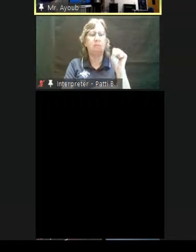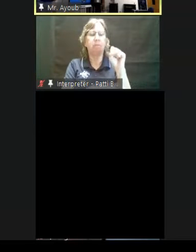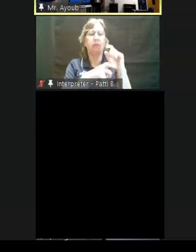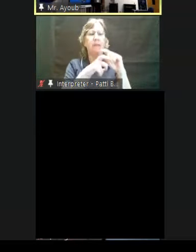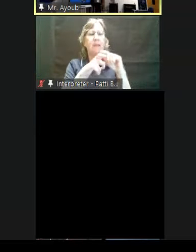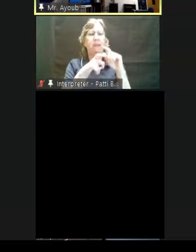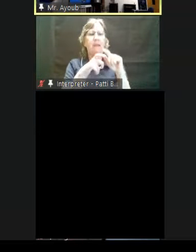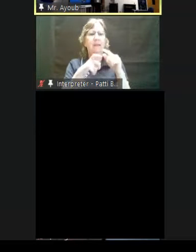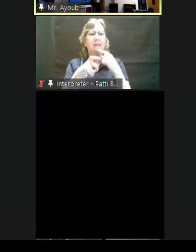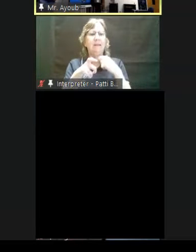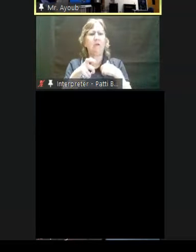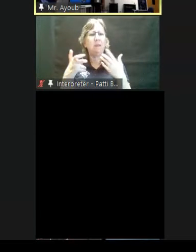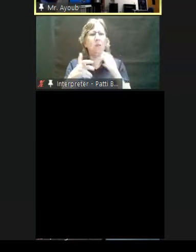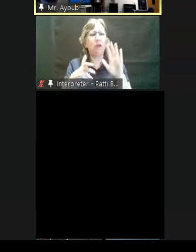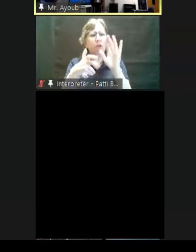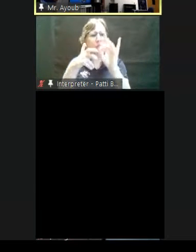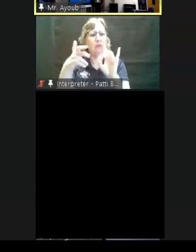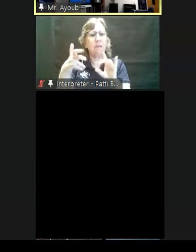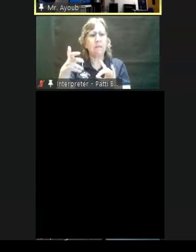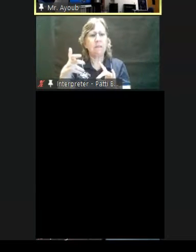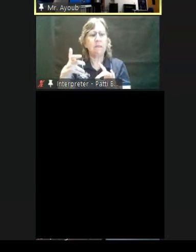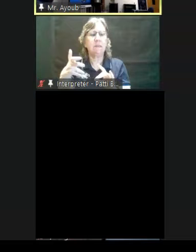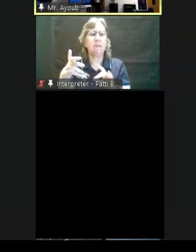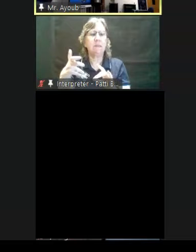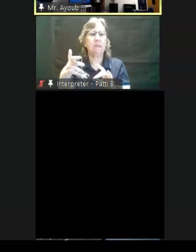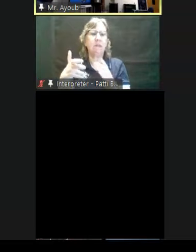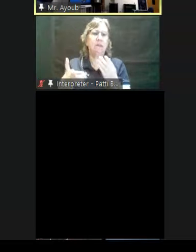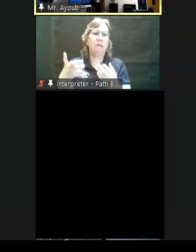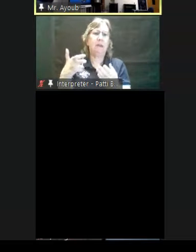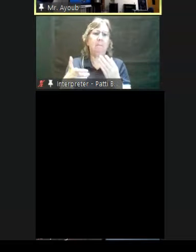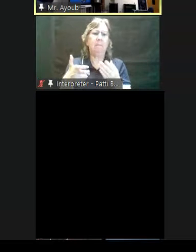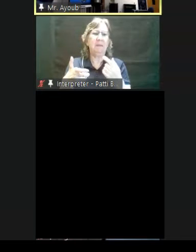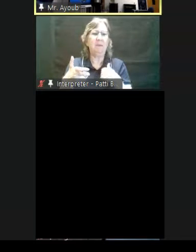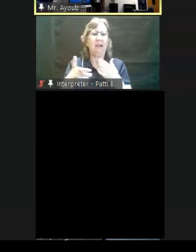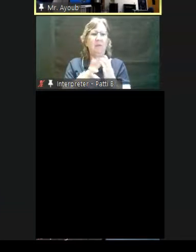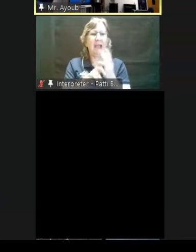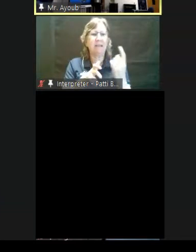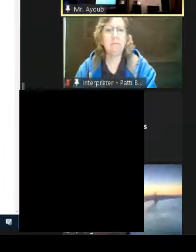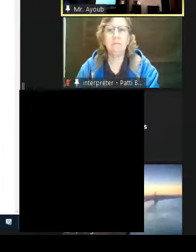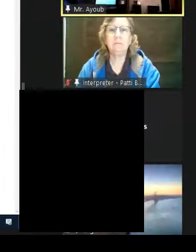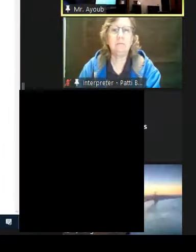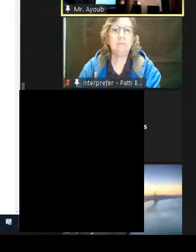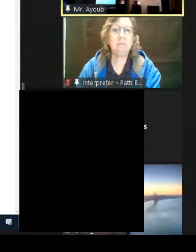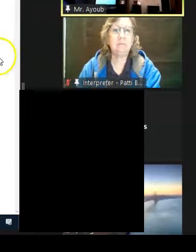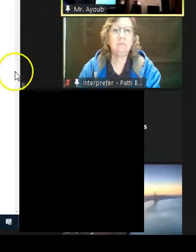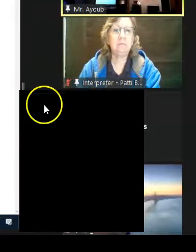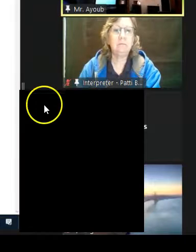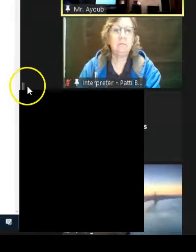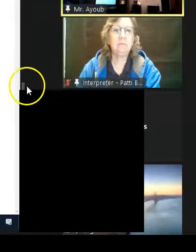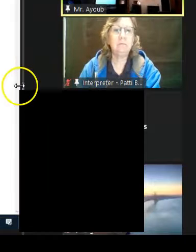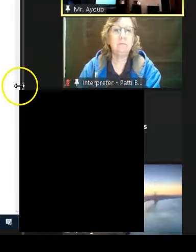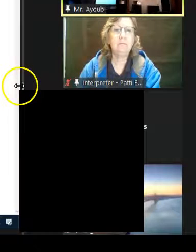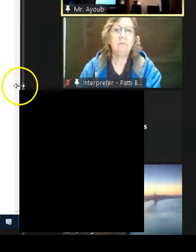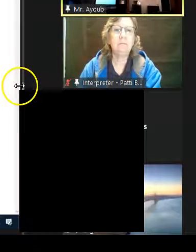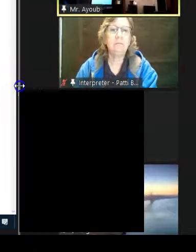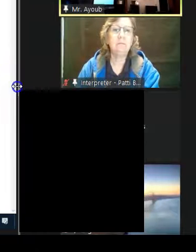And tell me your options. I'm probably going to ask somebody to share your screen. So I'm going to stop sharing. Here's my screen. So I'm going to